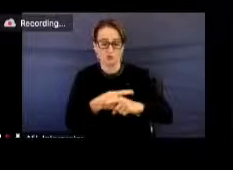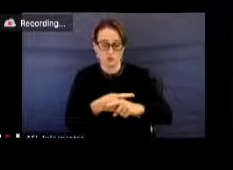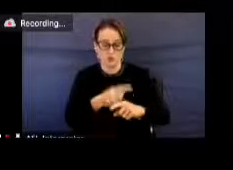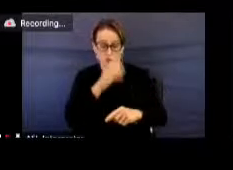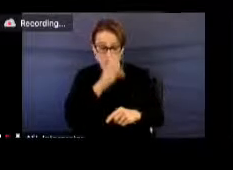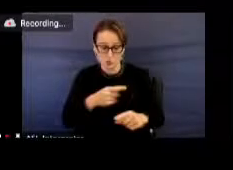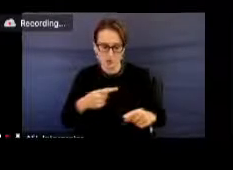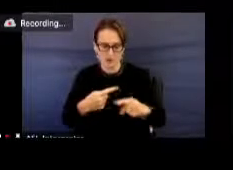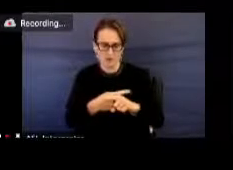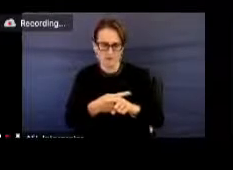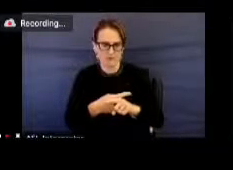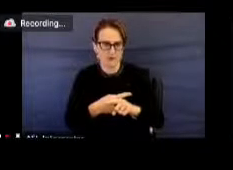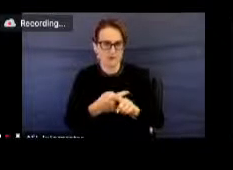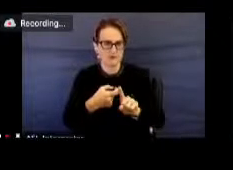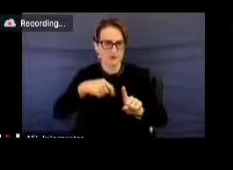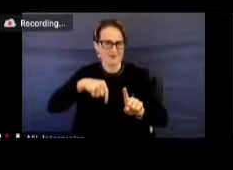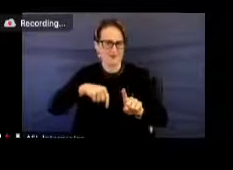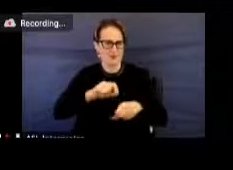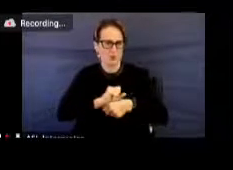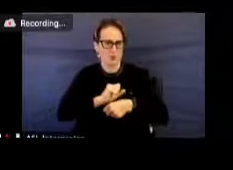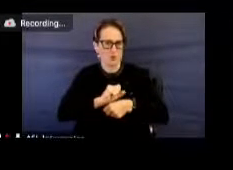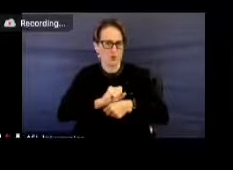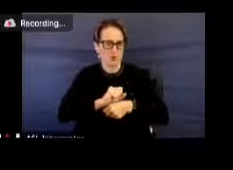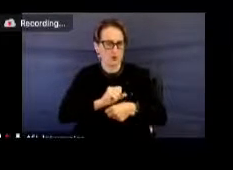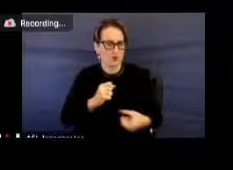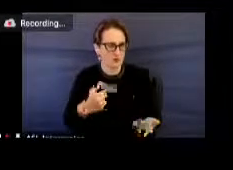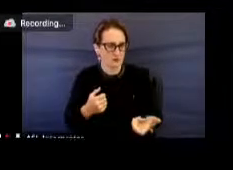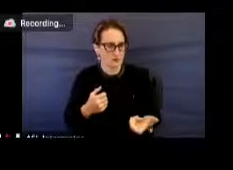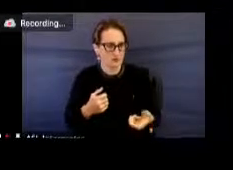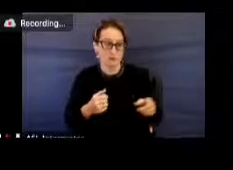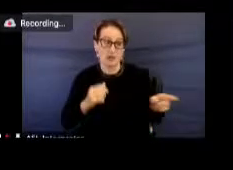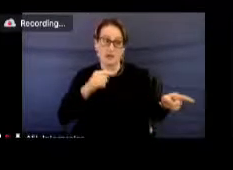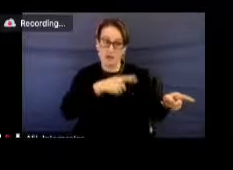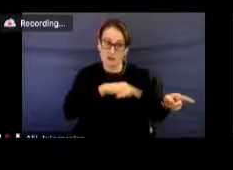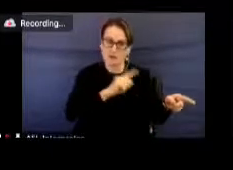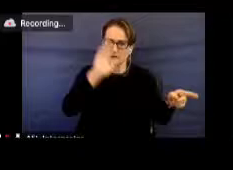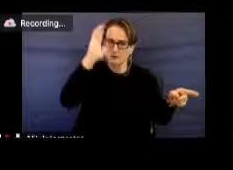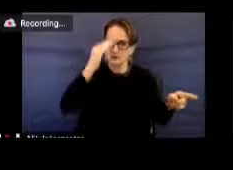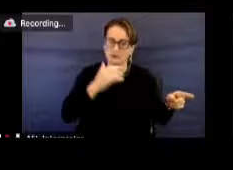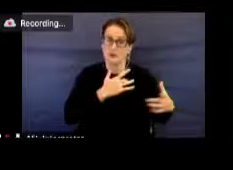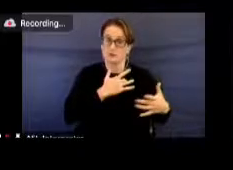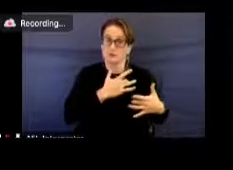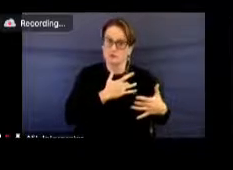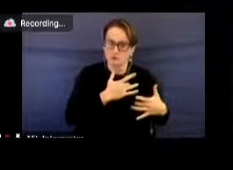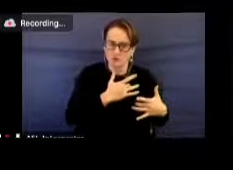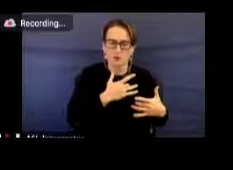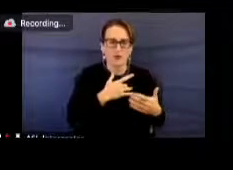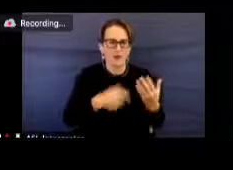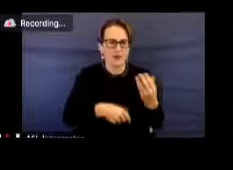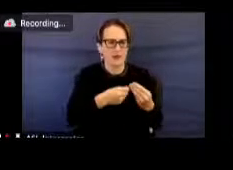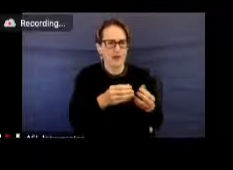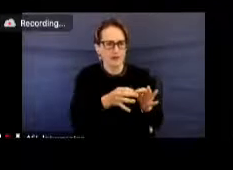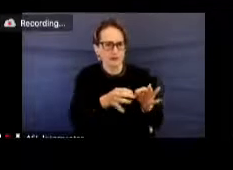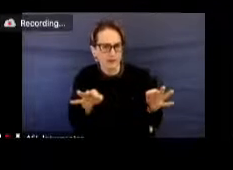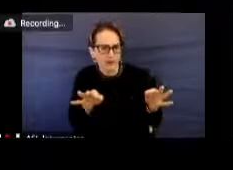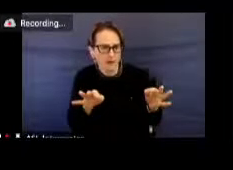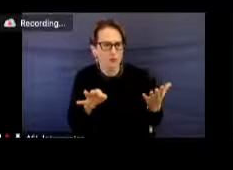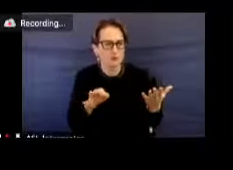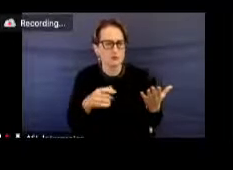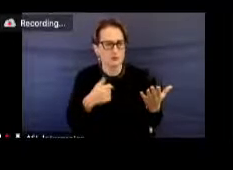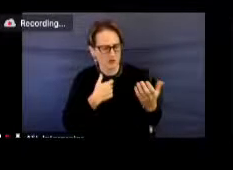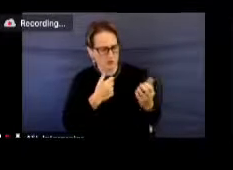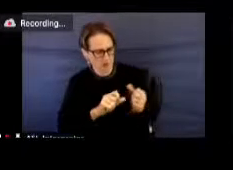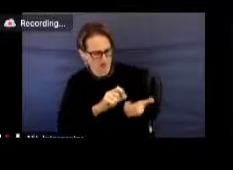commission. And that, I think, they seem to be very concerned about that. I wrote some language in to try to address it, but I think it's